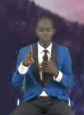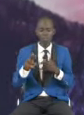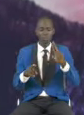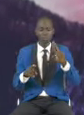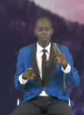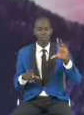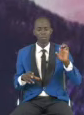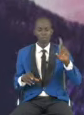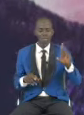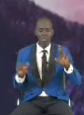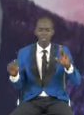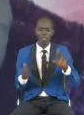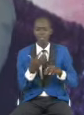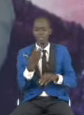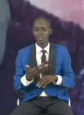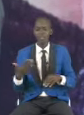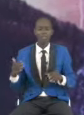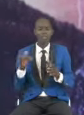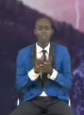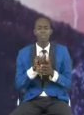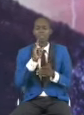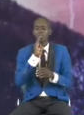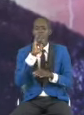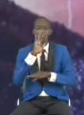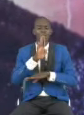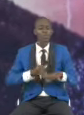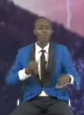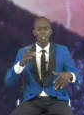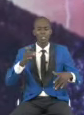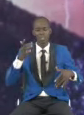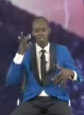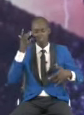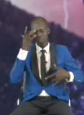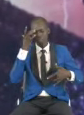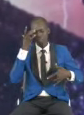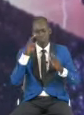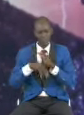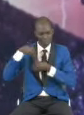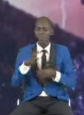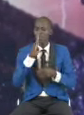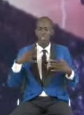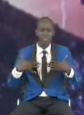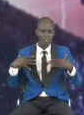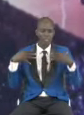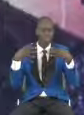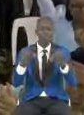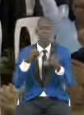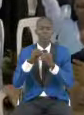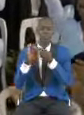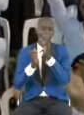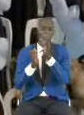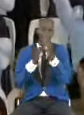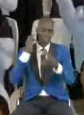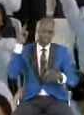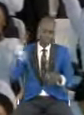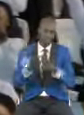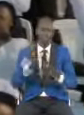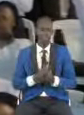anything that is called sickness internally, be healed in Jesus'